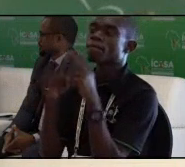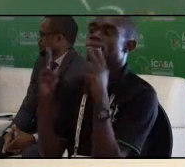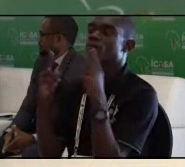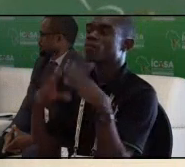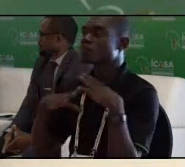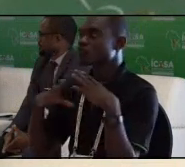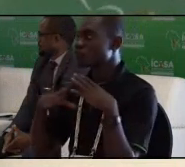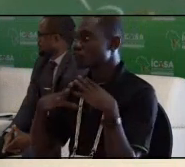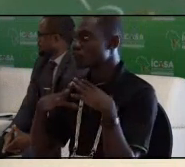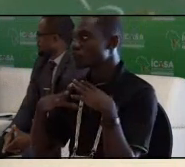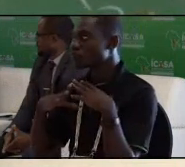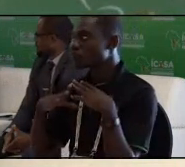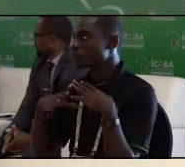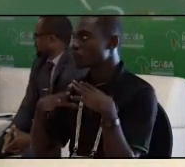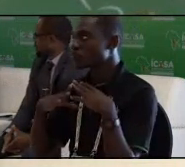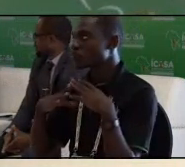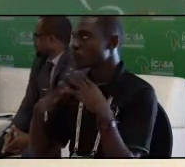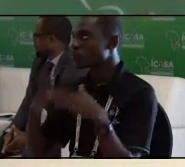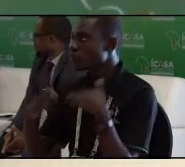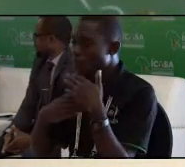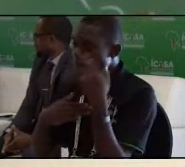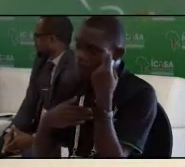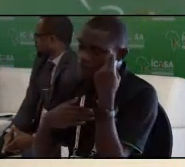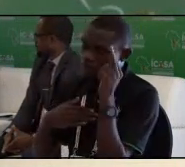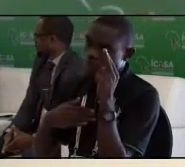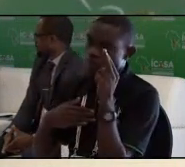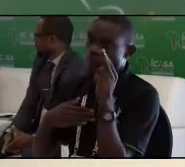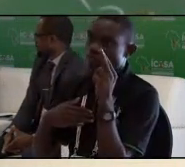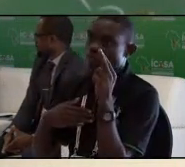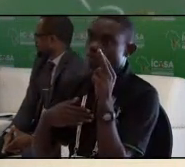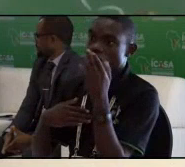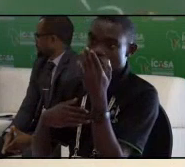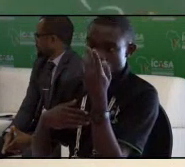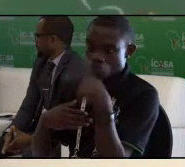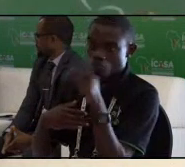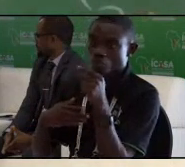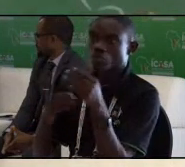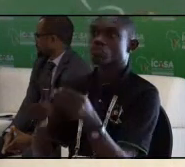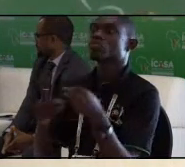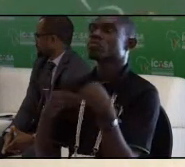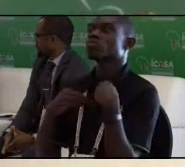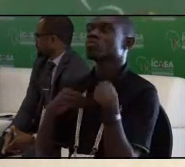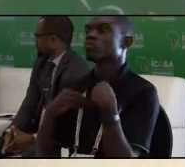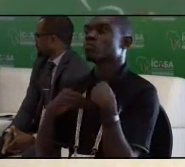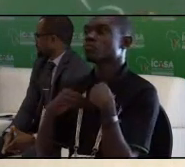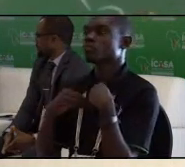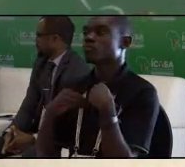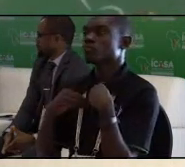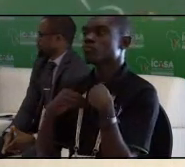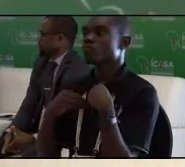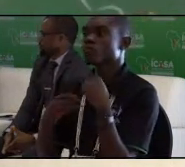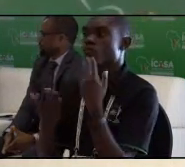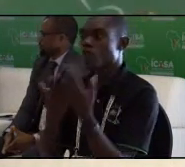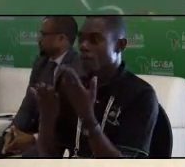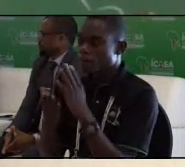very importantly, understanding the consumer. And after understanding the consumer, we now needed to activate